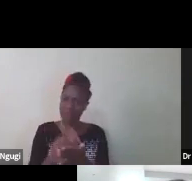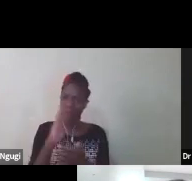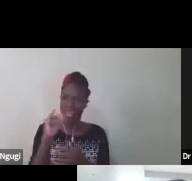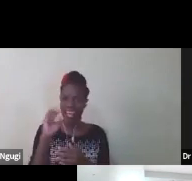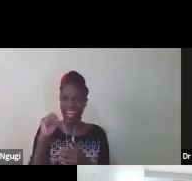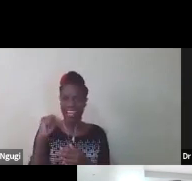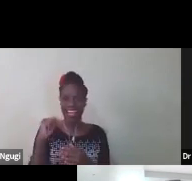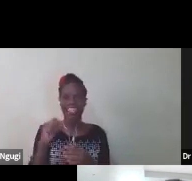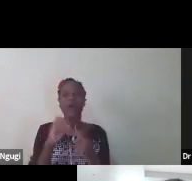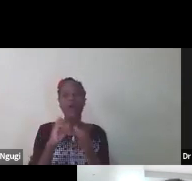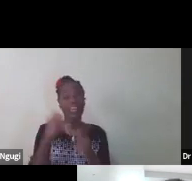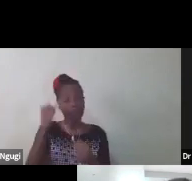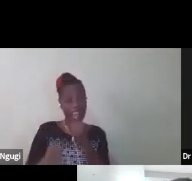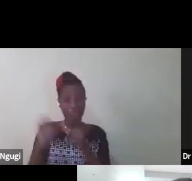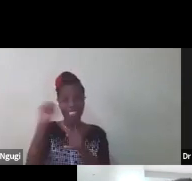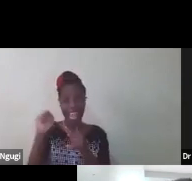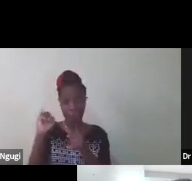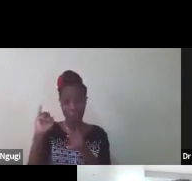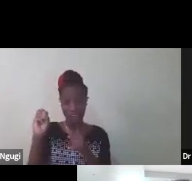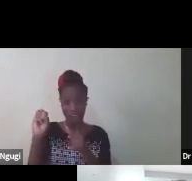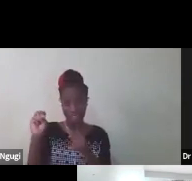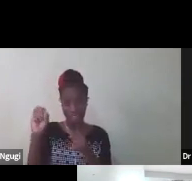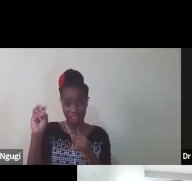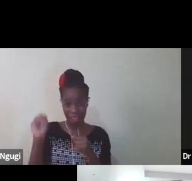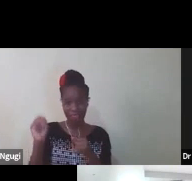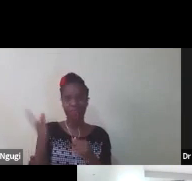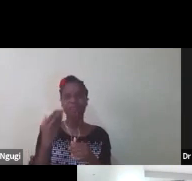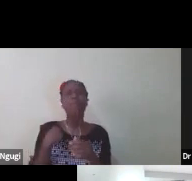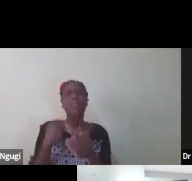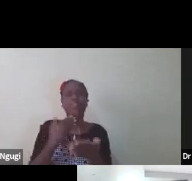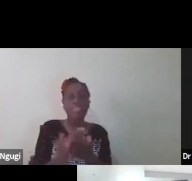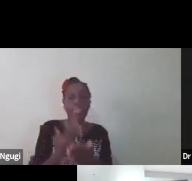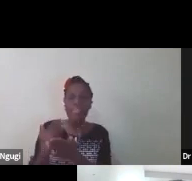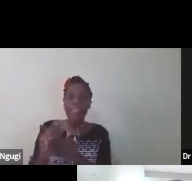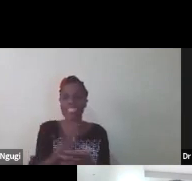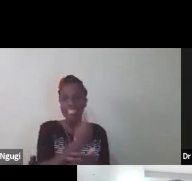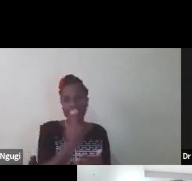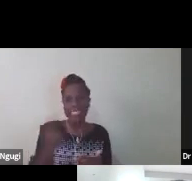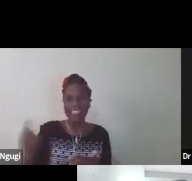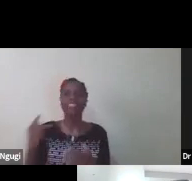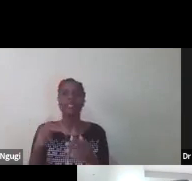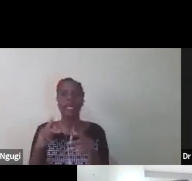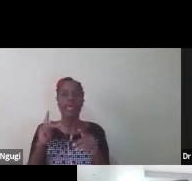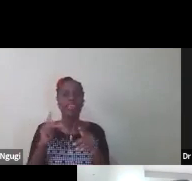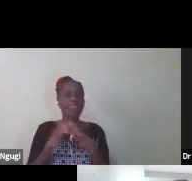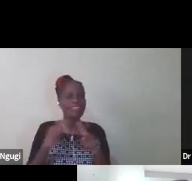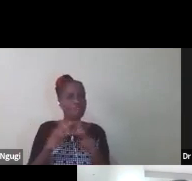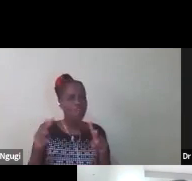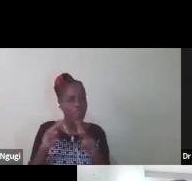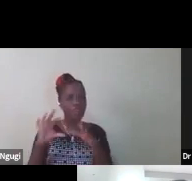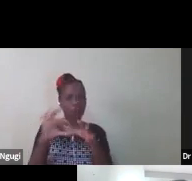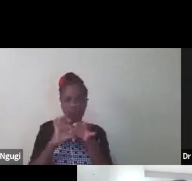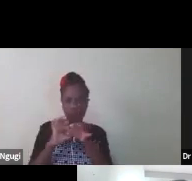last few remarks? Yeah, so I would start by thanking everyone who has made this possible. I think it has been a very engaging 1 month